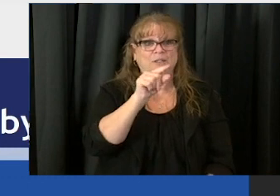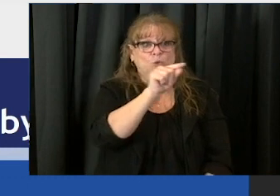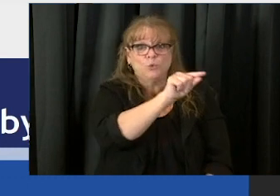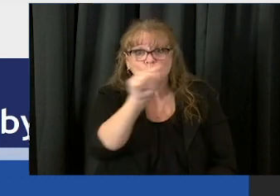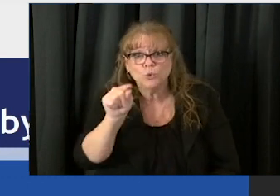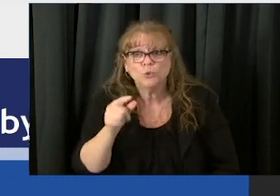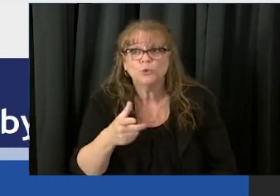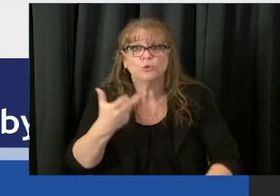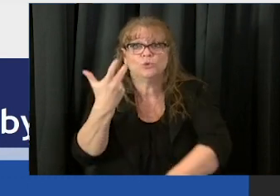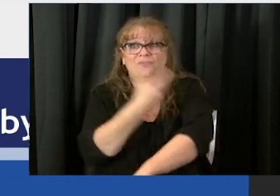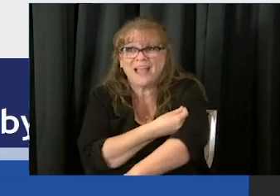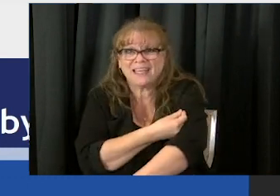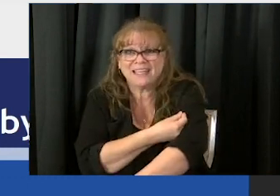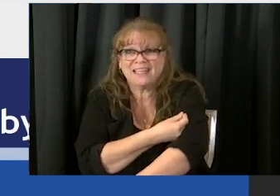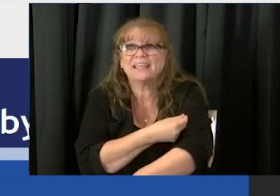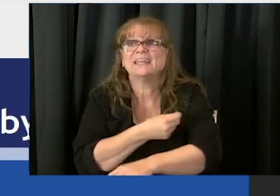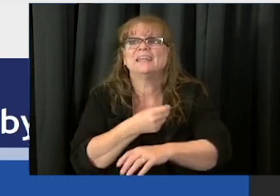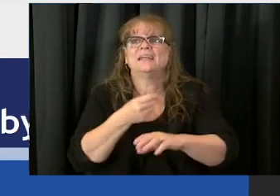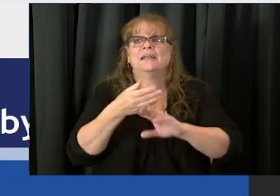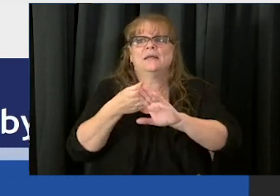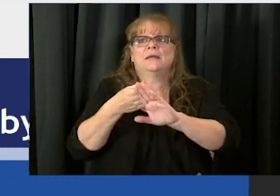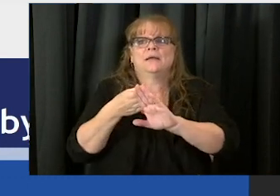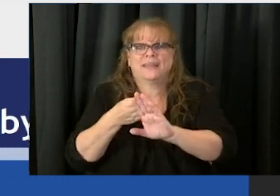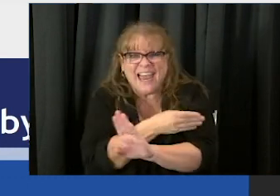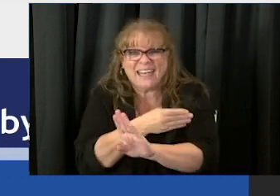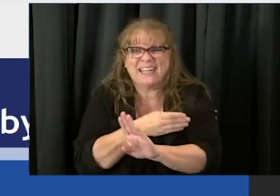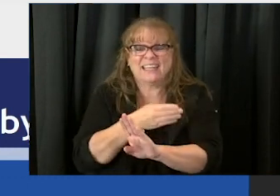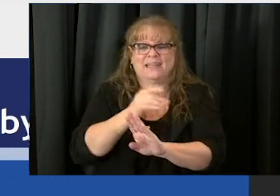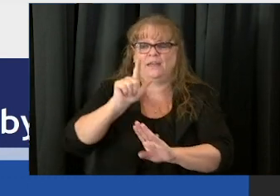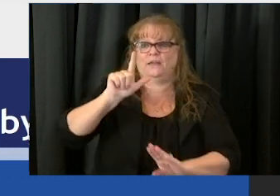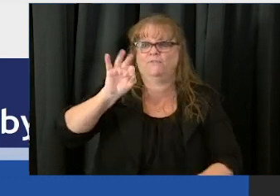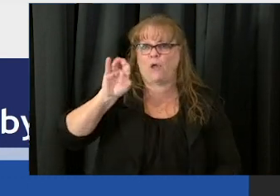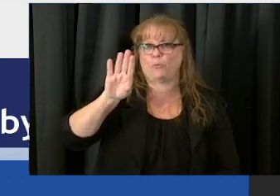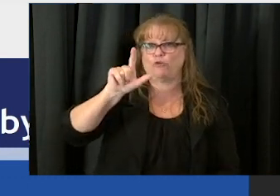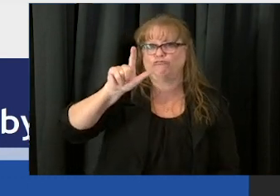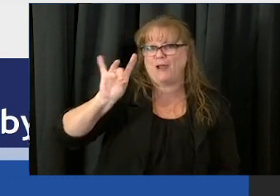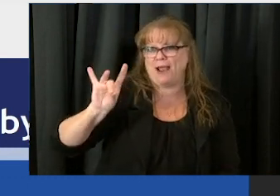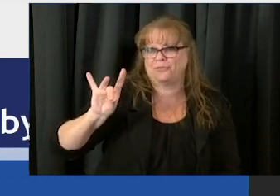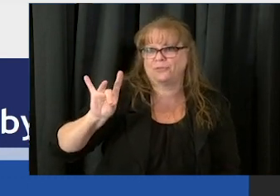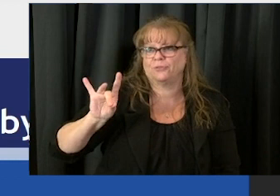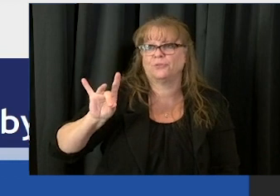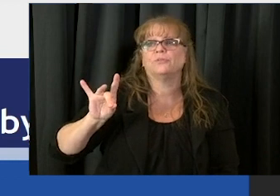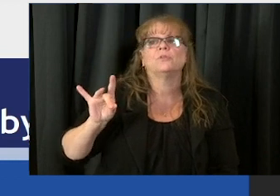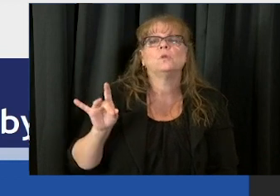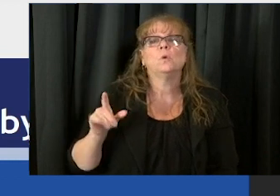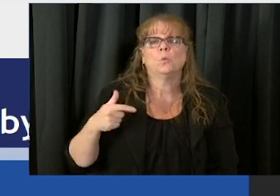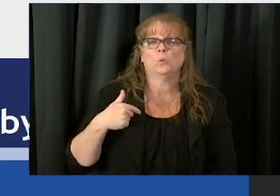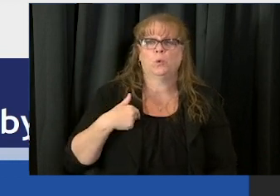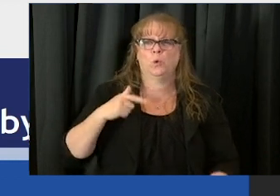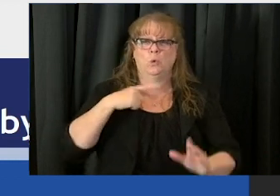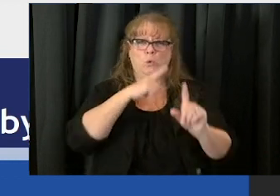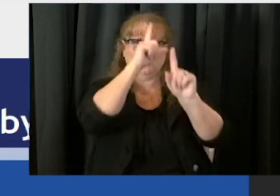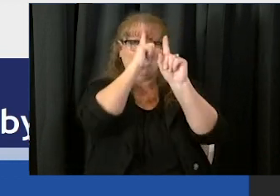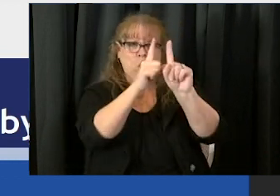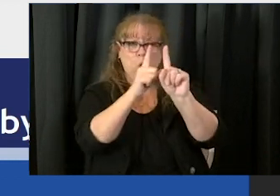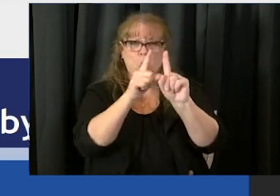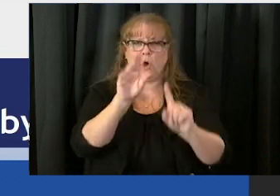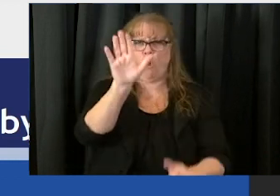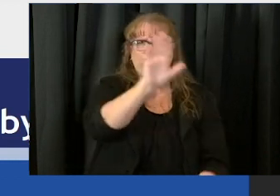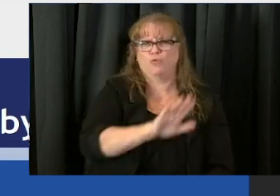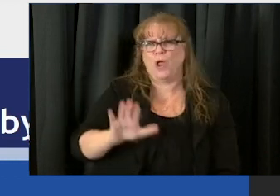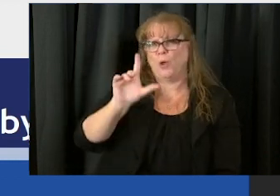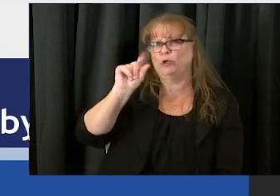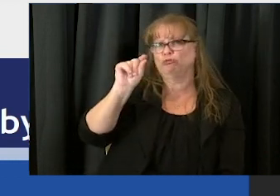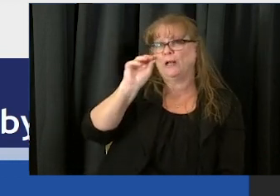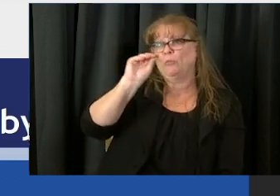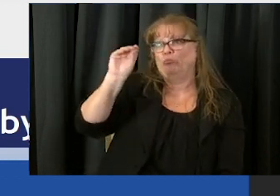about 20% of this group will get this vaccine through community partners and local public health agencies. 10% will get it through